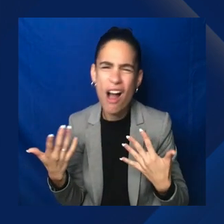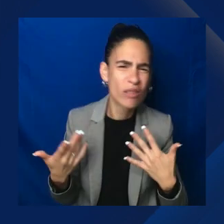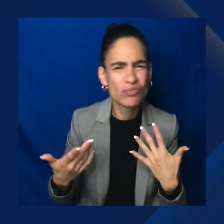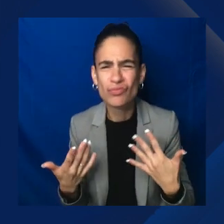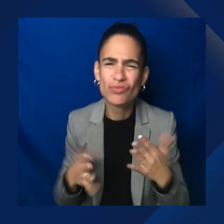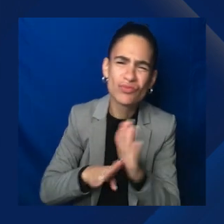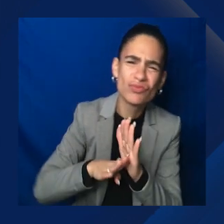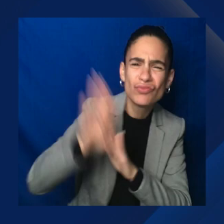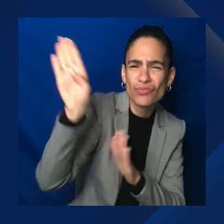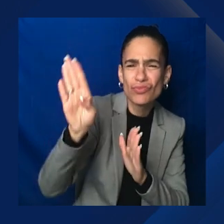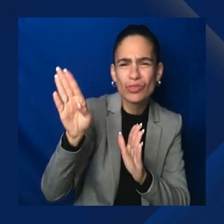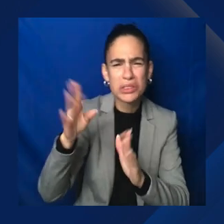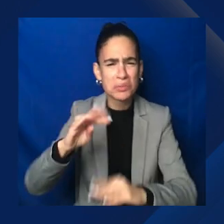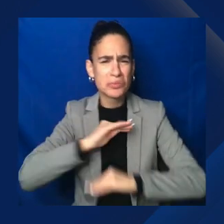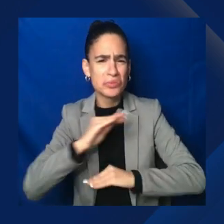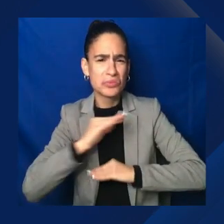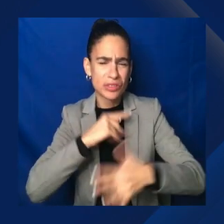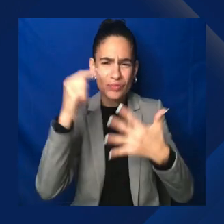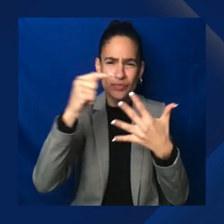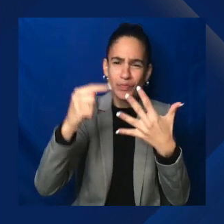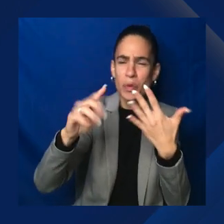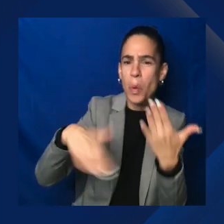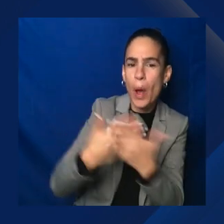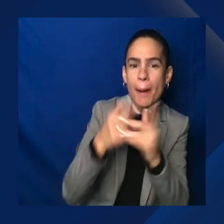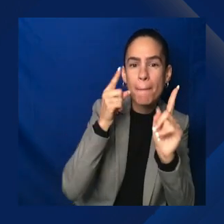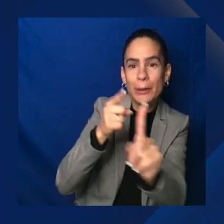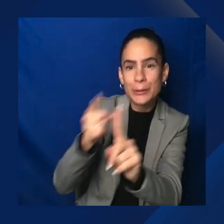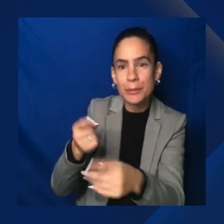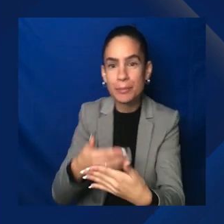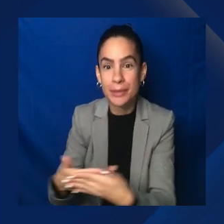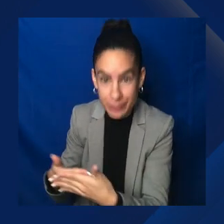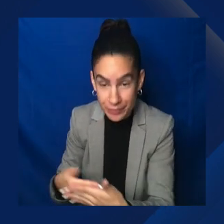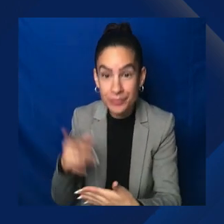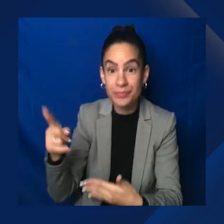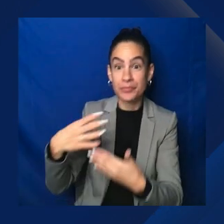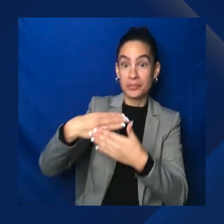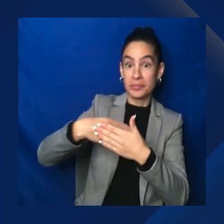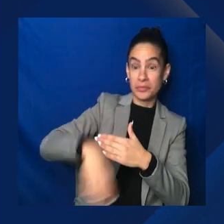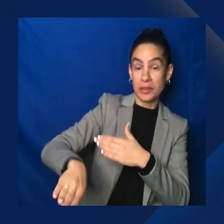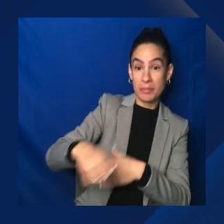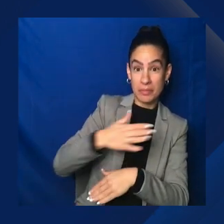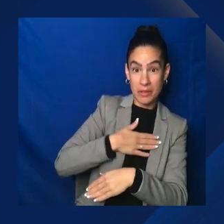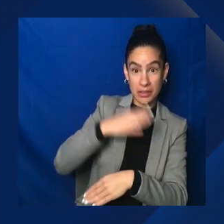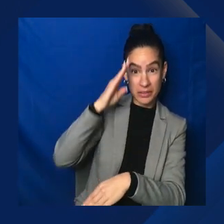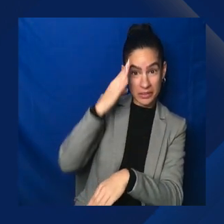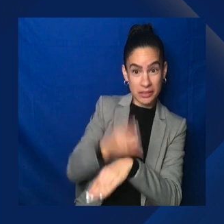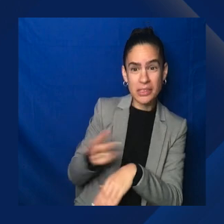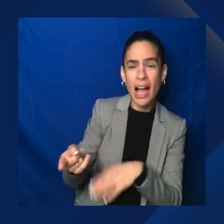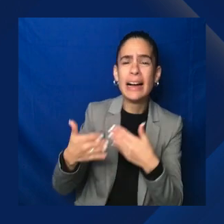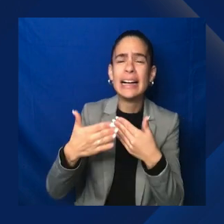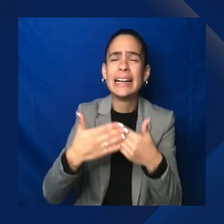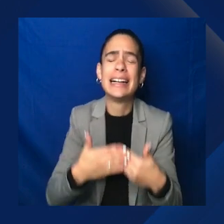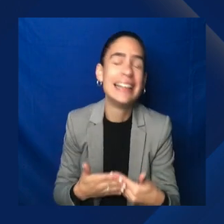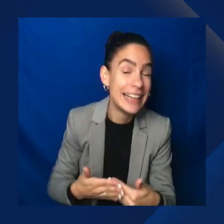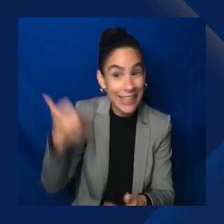And giving birth to him was the easiest part of this process. Mothering him is easier than being hospitalized with